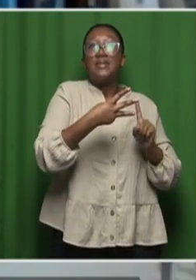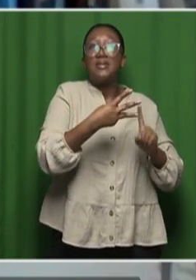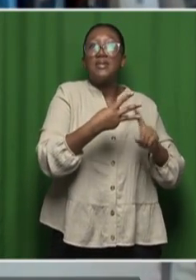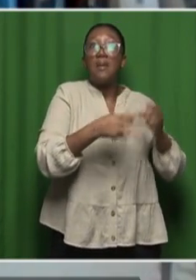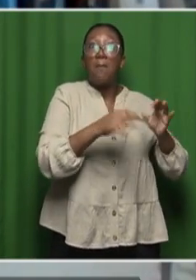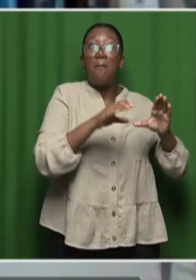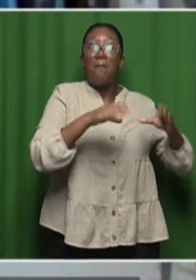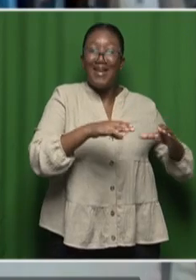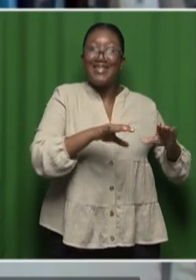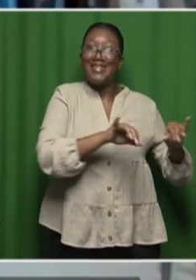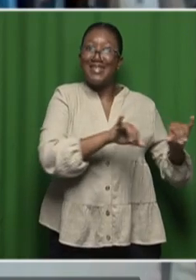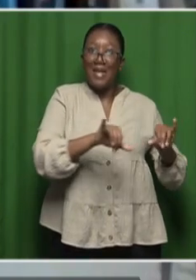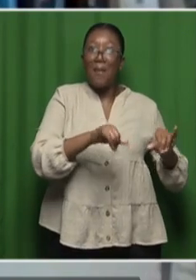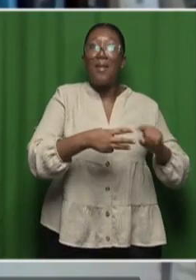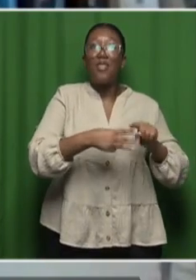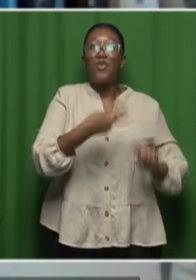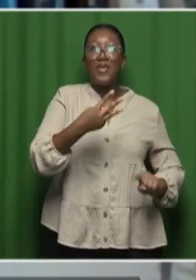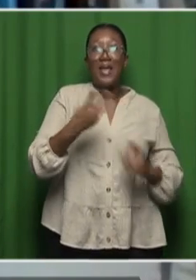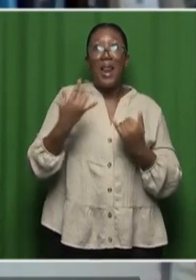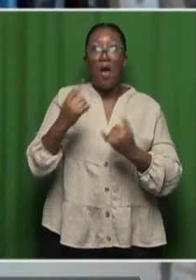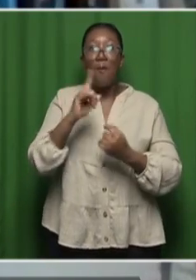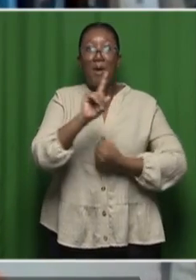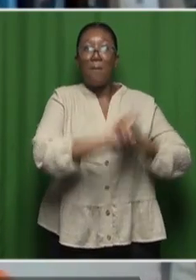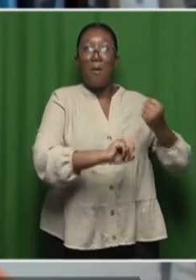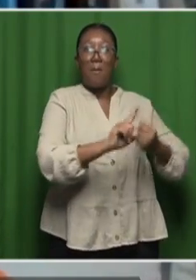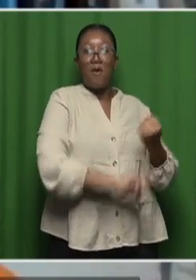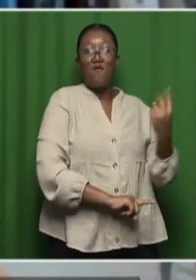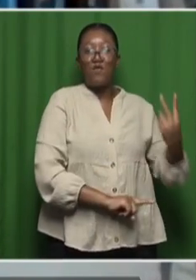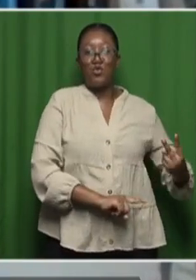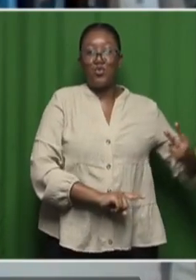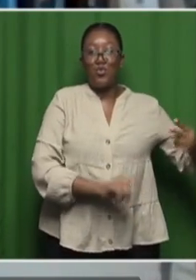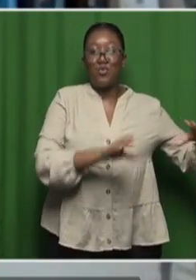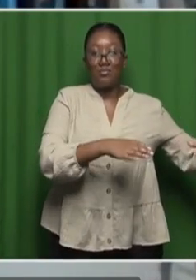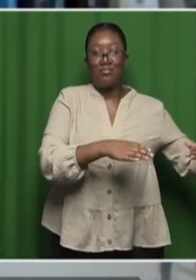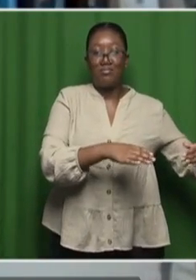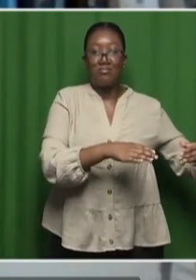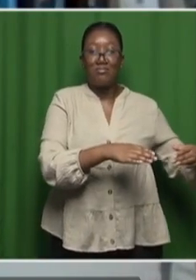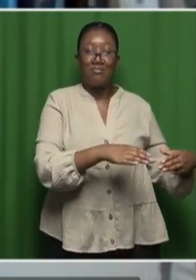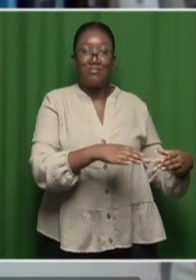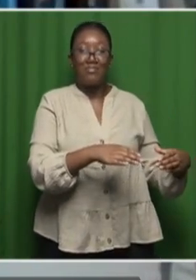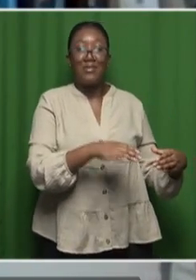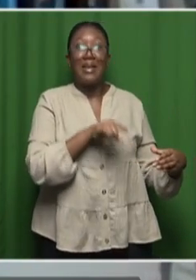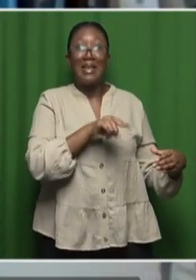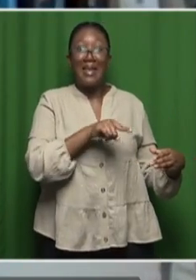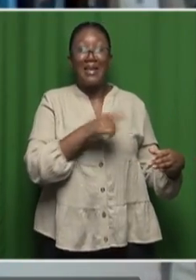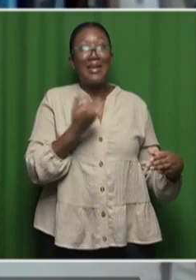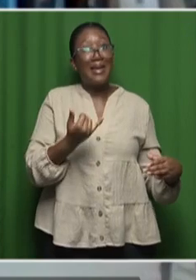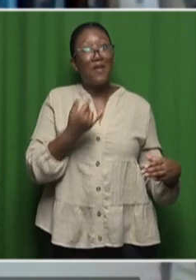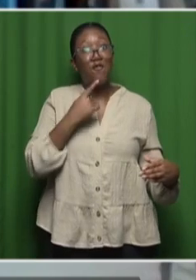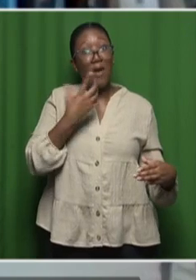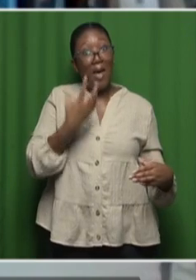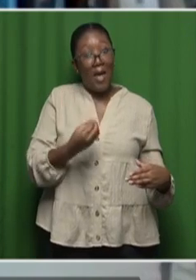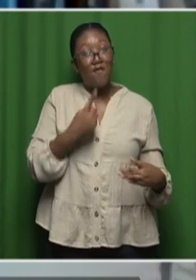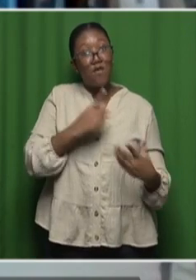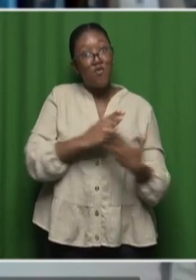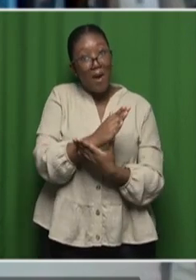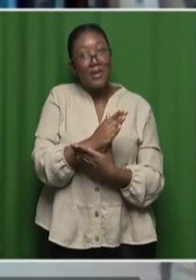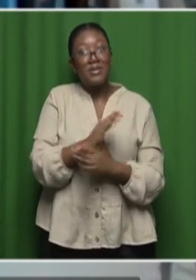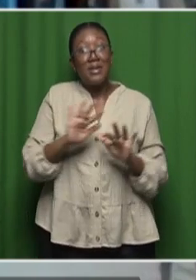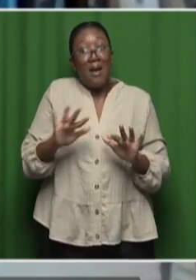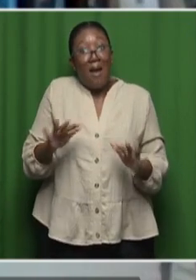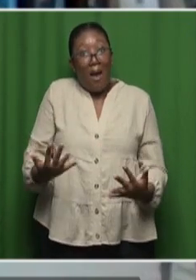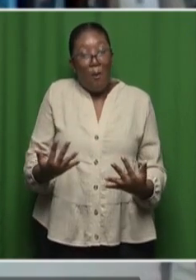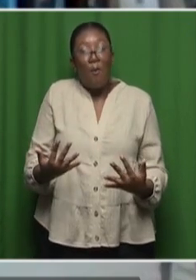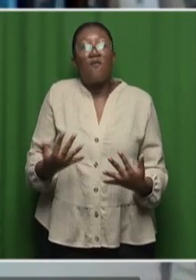registered trademark and or a prima facie valid and enforceable trademark right that they can assert against